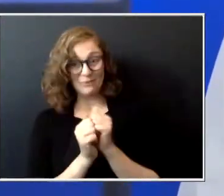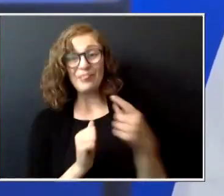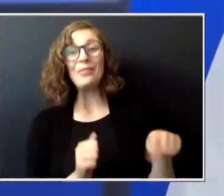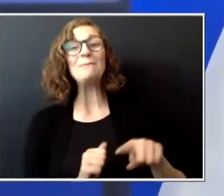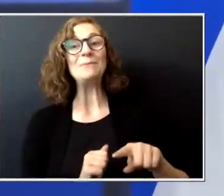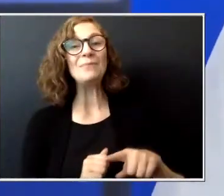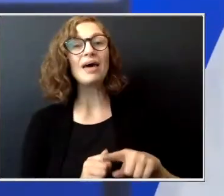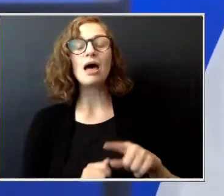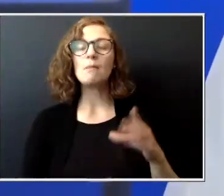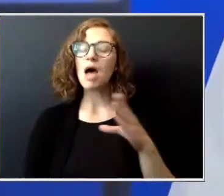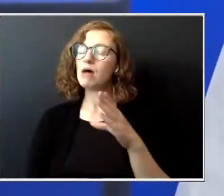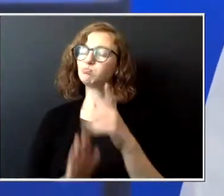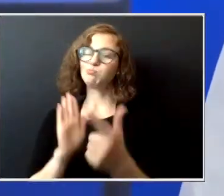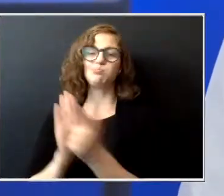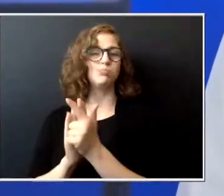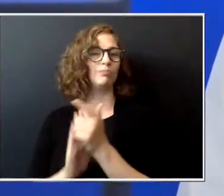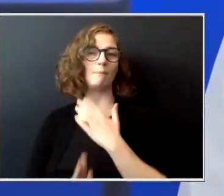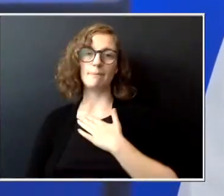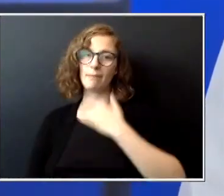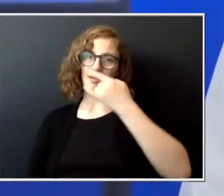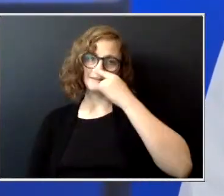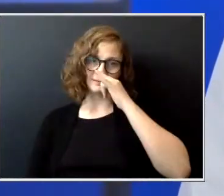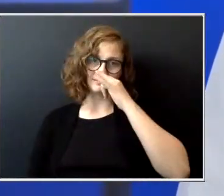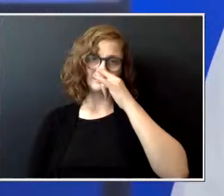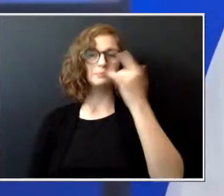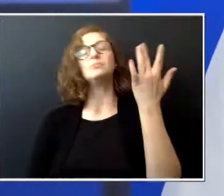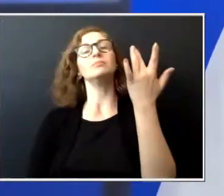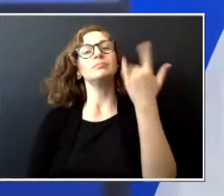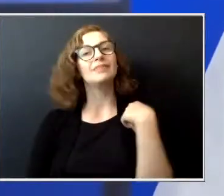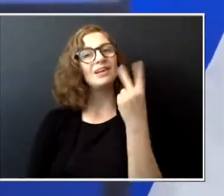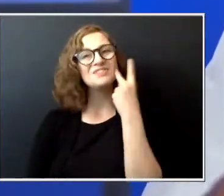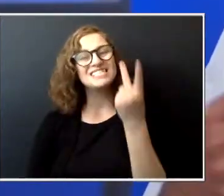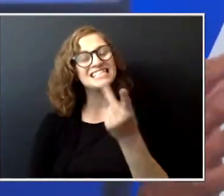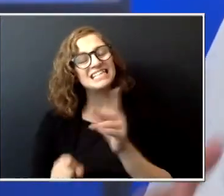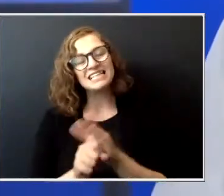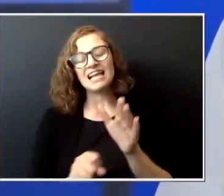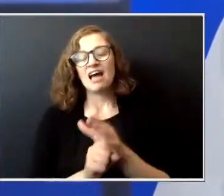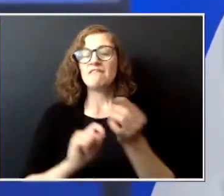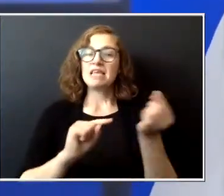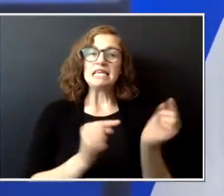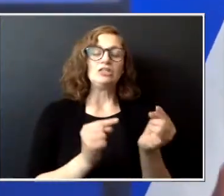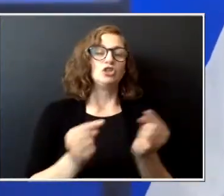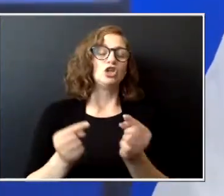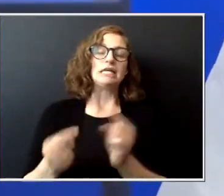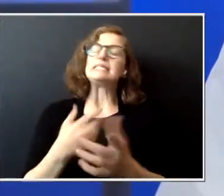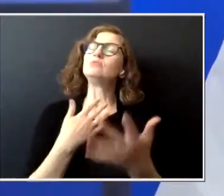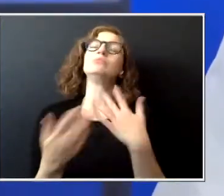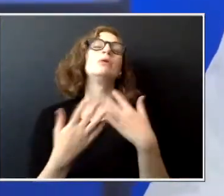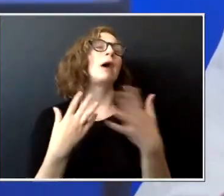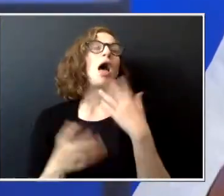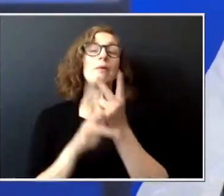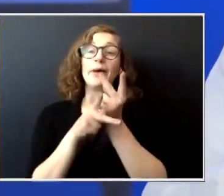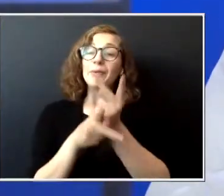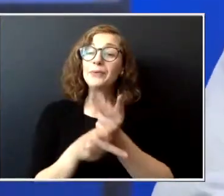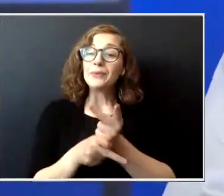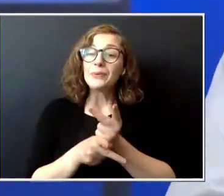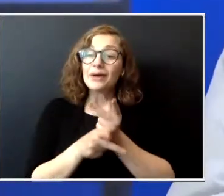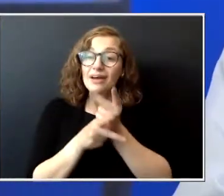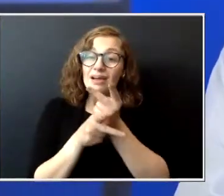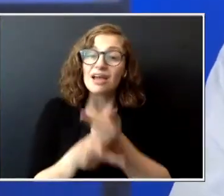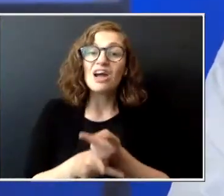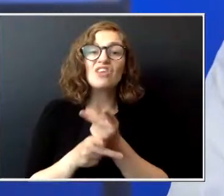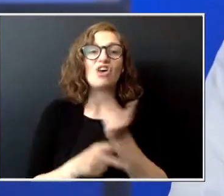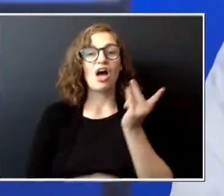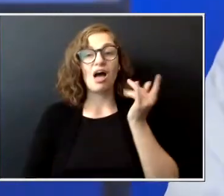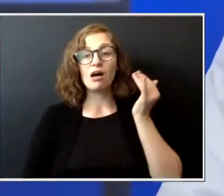it. And the reason is I've seen enough injuries, and no matter like how careful you are, eventually use of